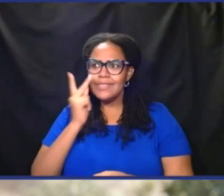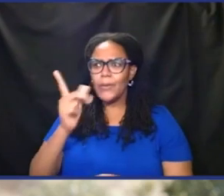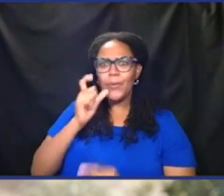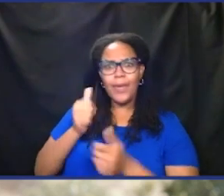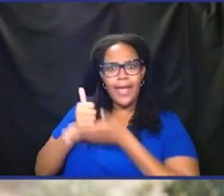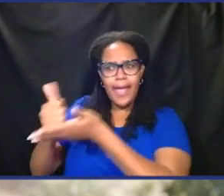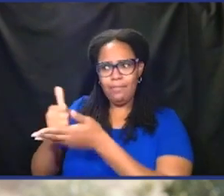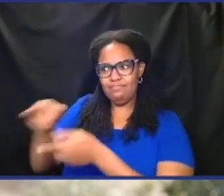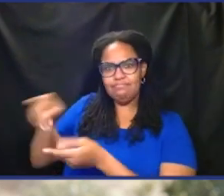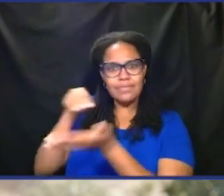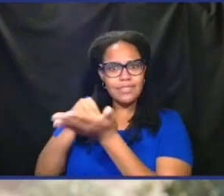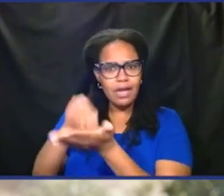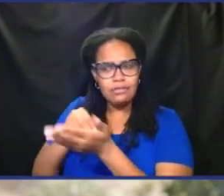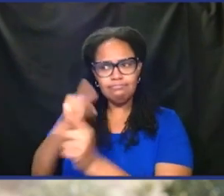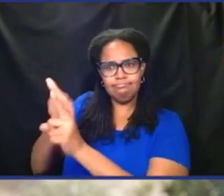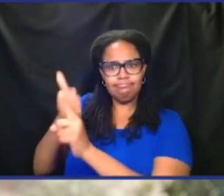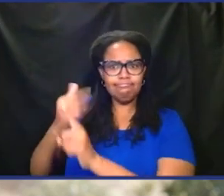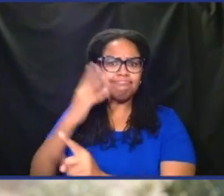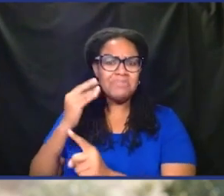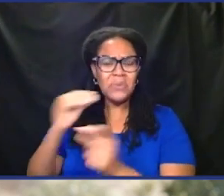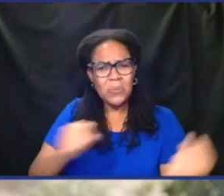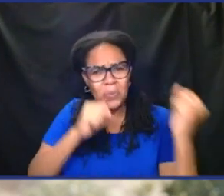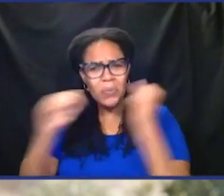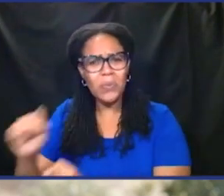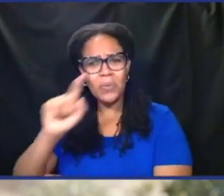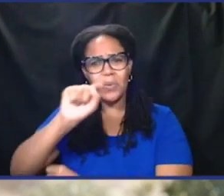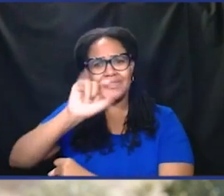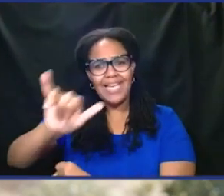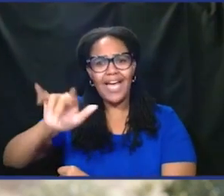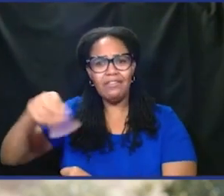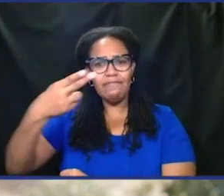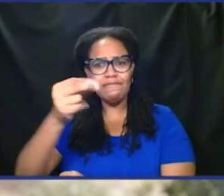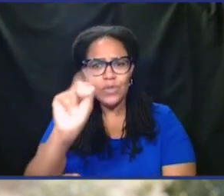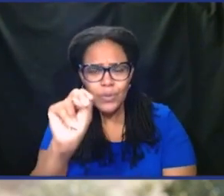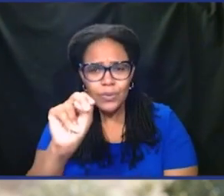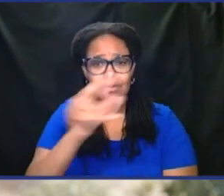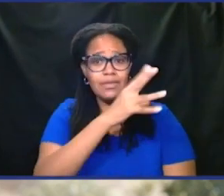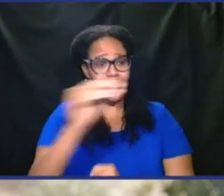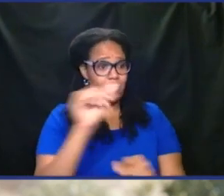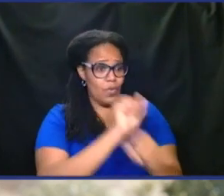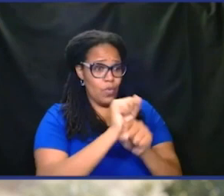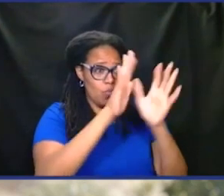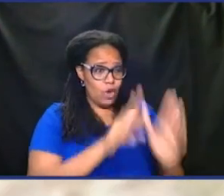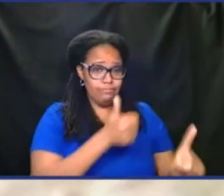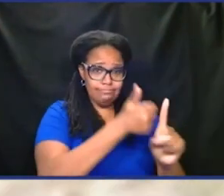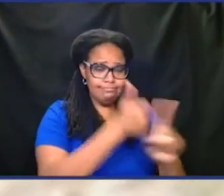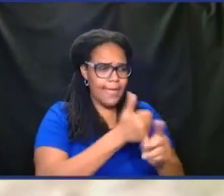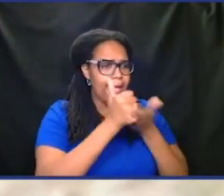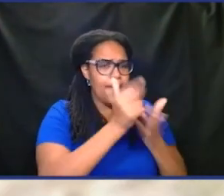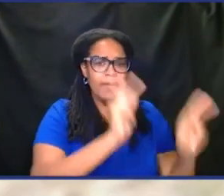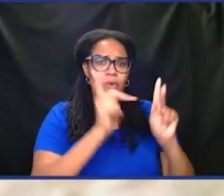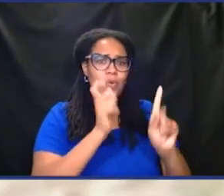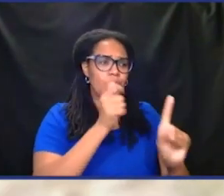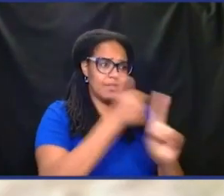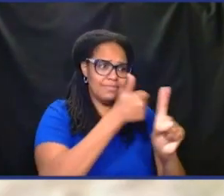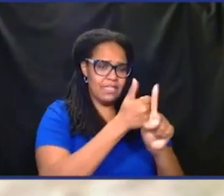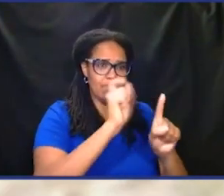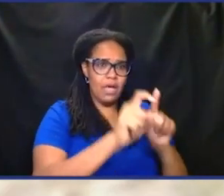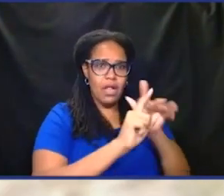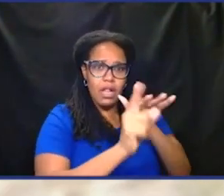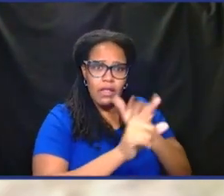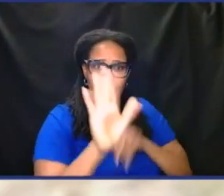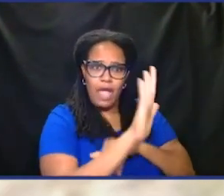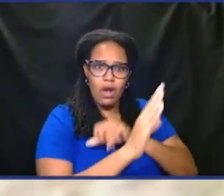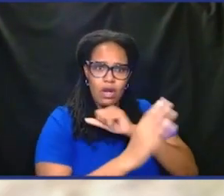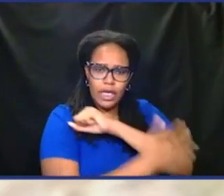a powerful typhoon, and we'll visit a health worker who has dedicated his life to helping refugees. You'll see the challenges